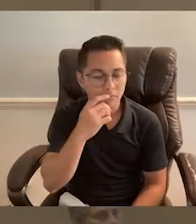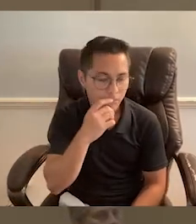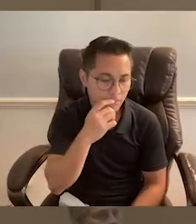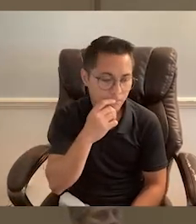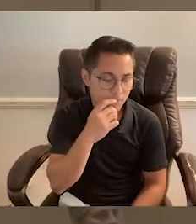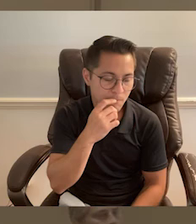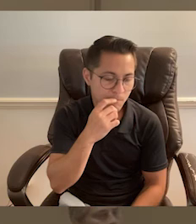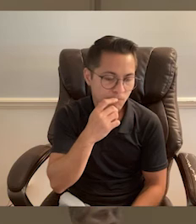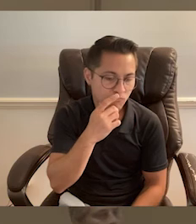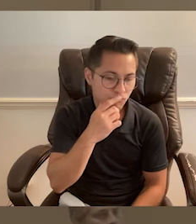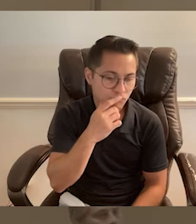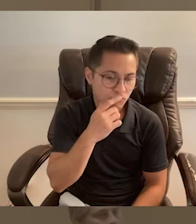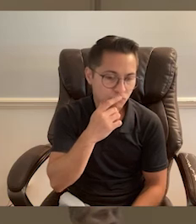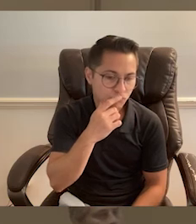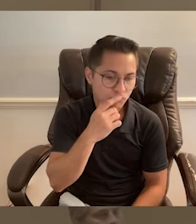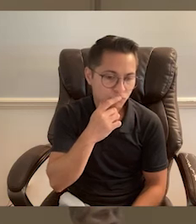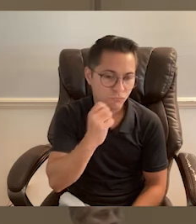his cognitive delay,